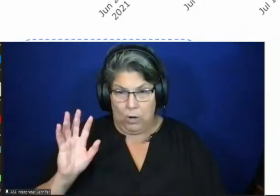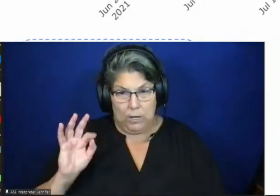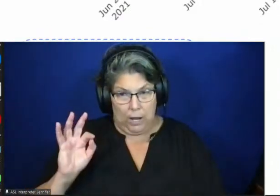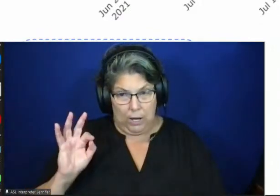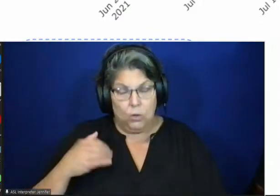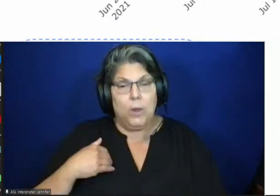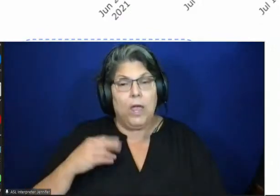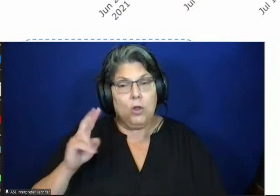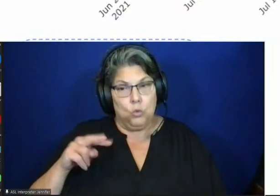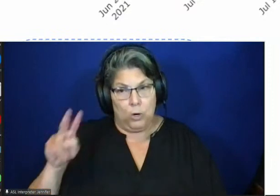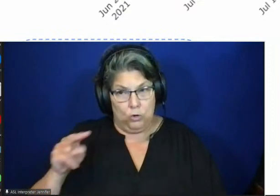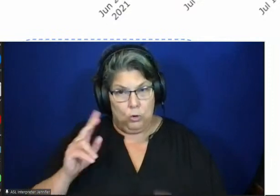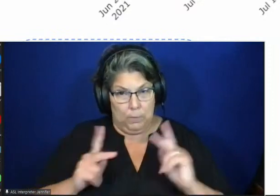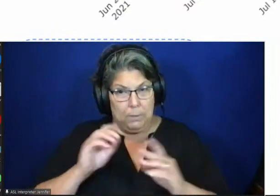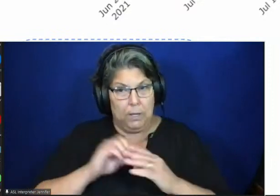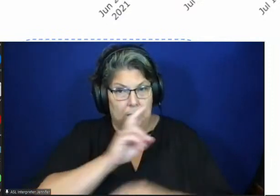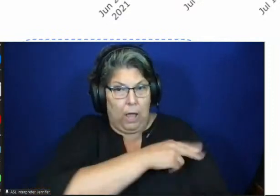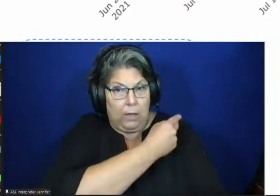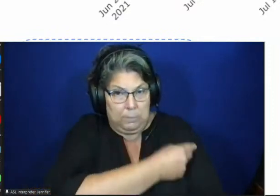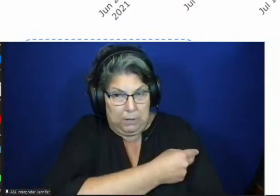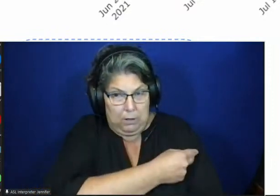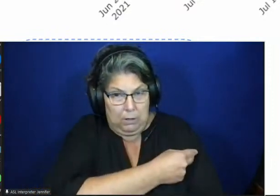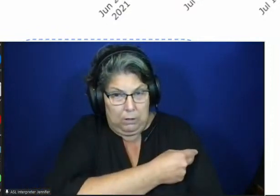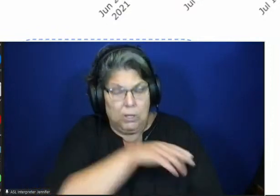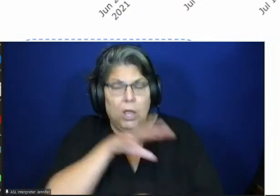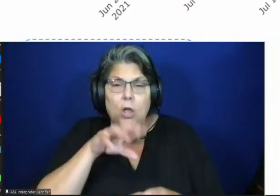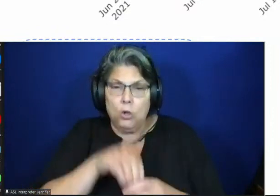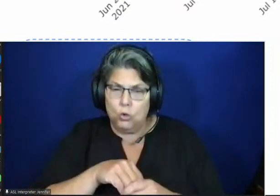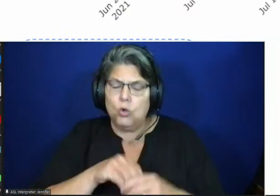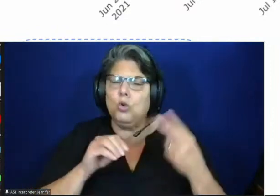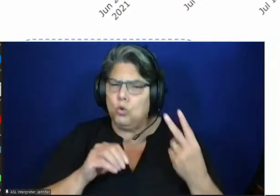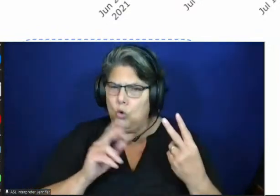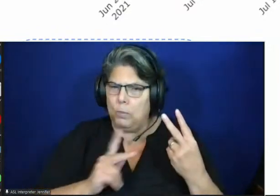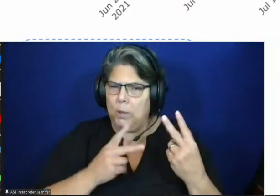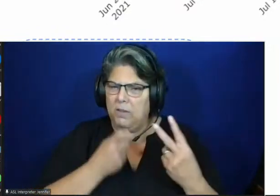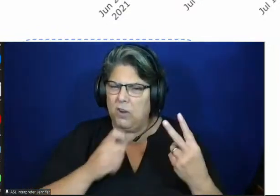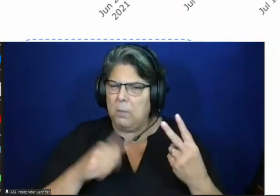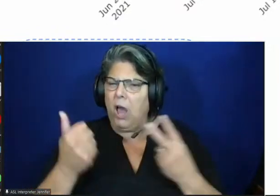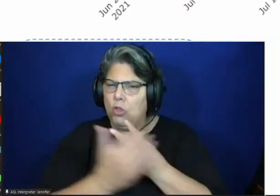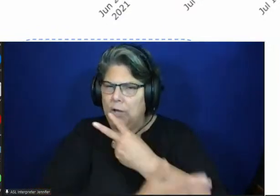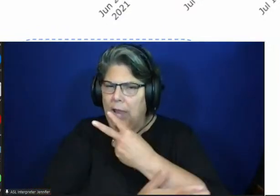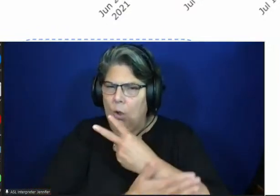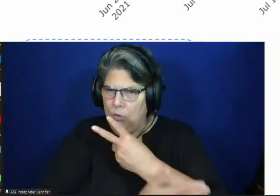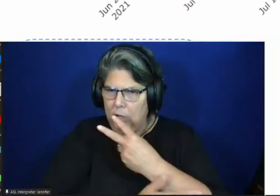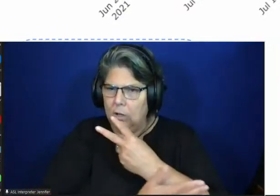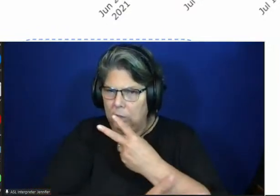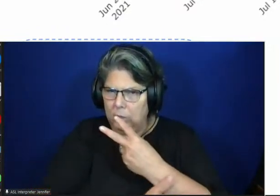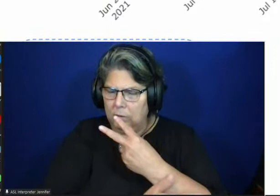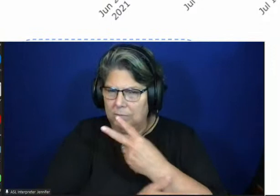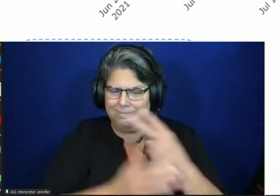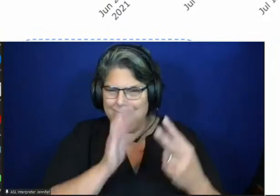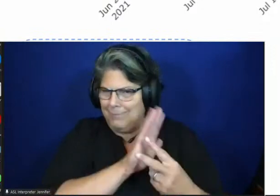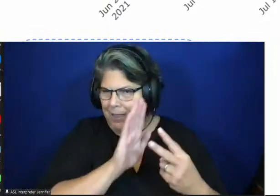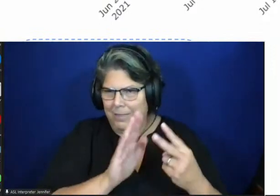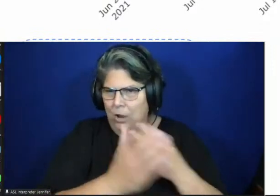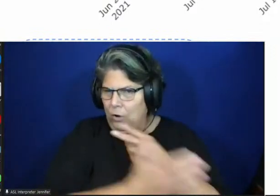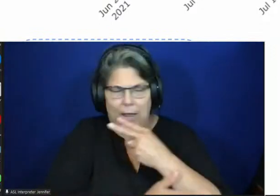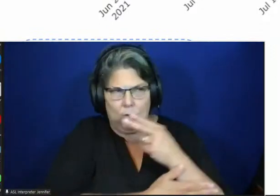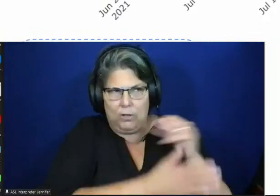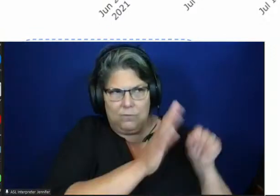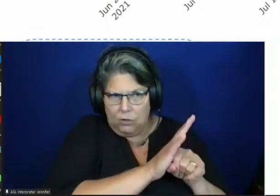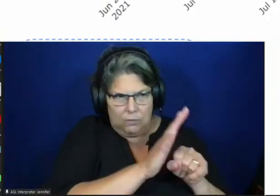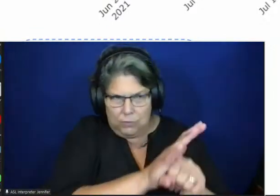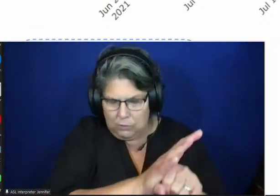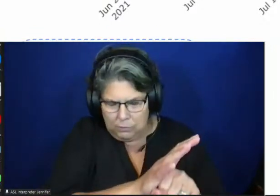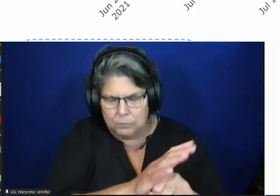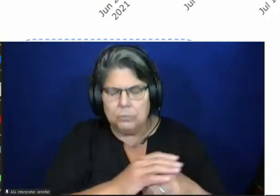22 people in our hospitals, and that included 2 from other counties' hospitals where those counties are full. Additionally,